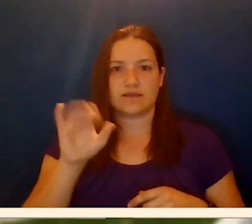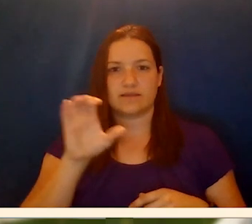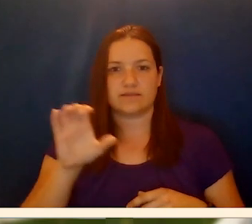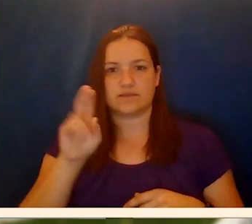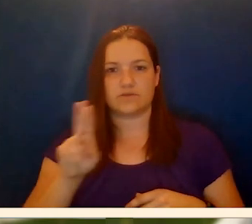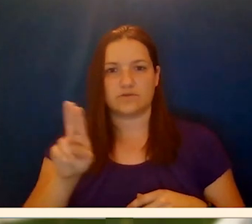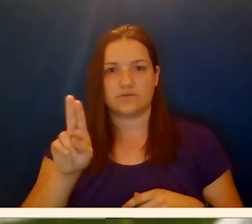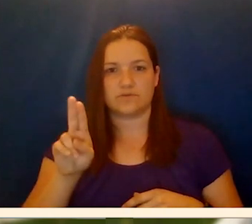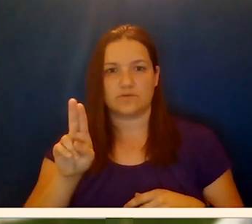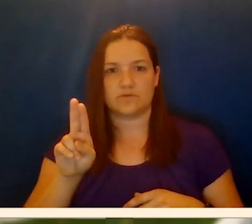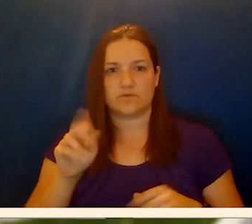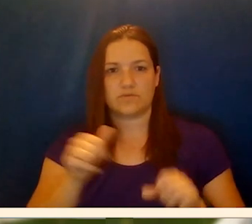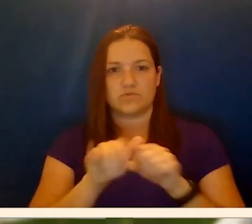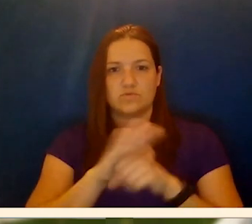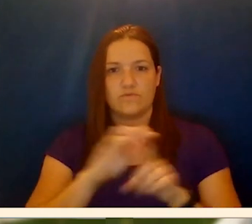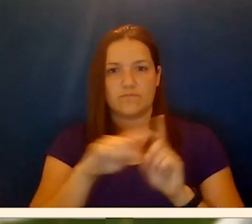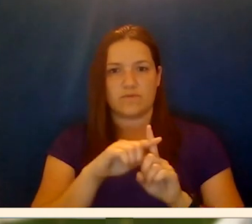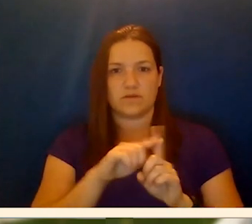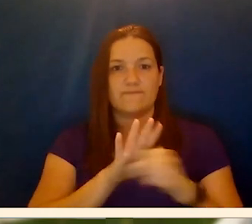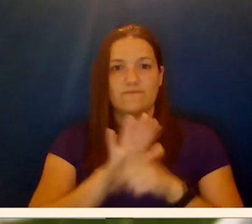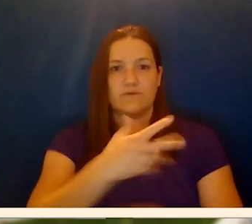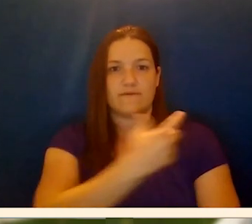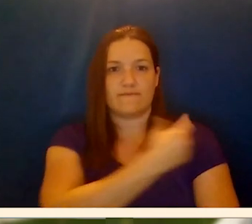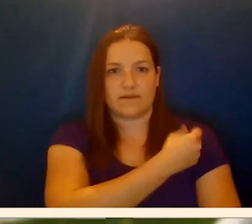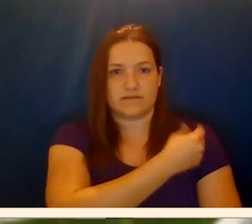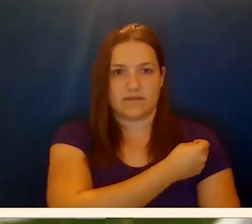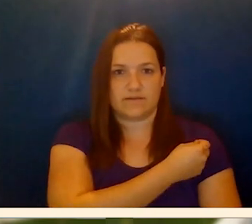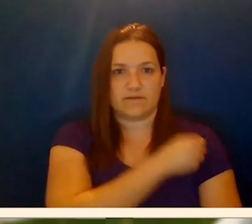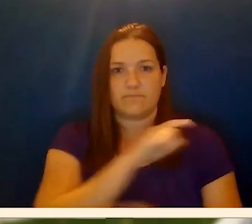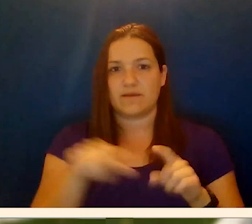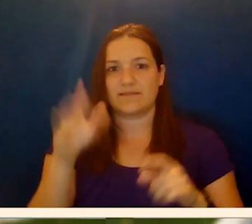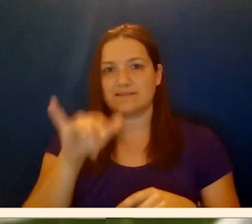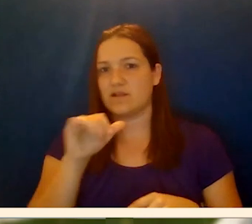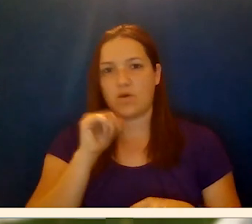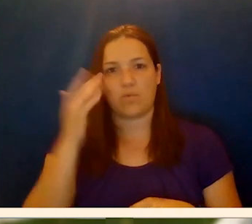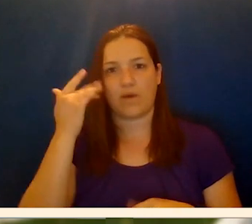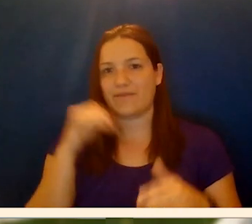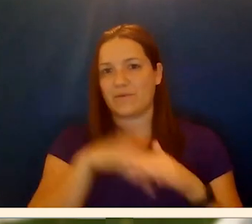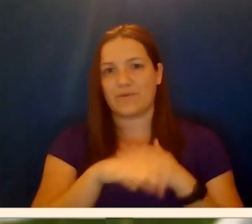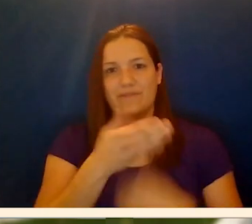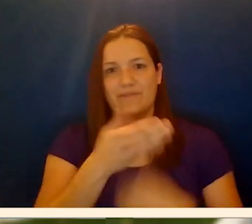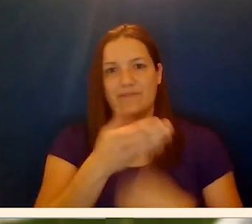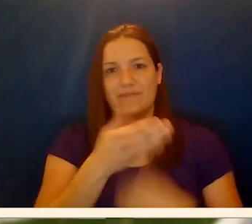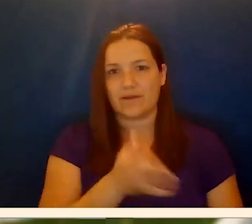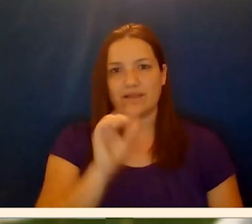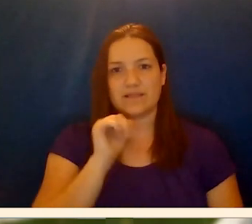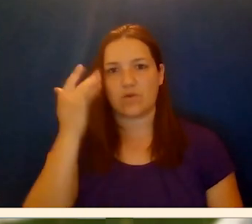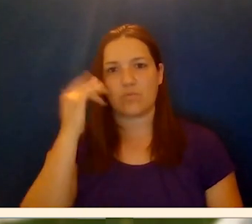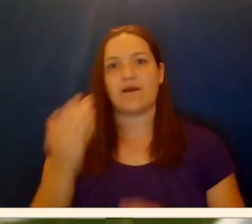fully vaccinated, but that's not why they were admitted and that's not why they died. So some of the